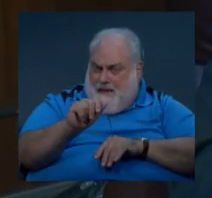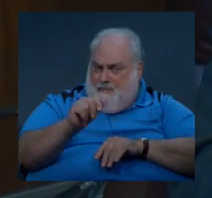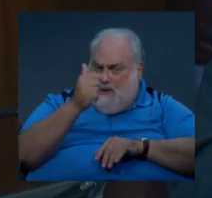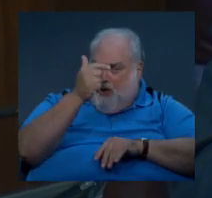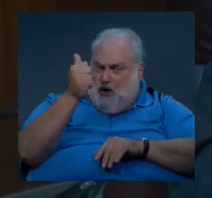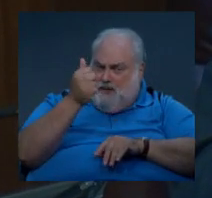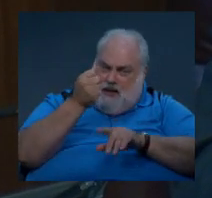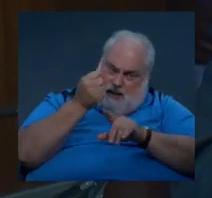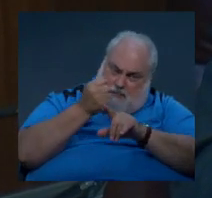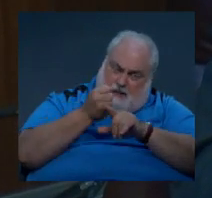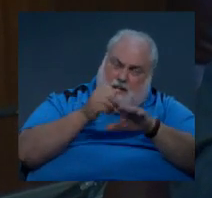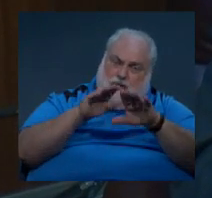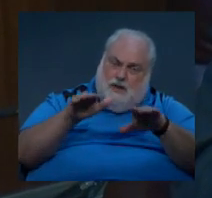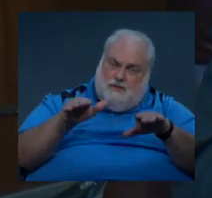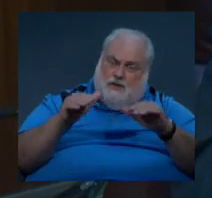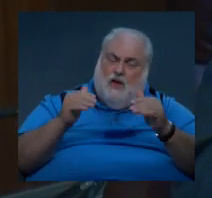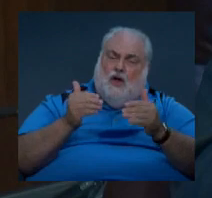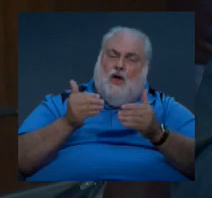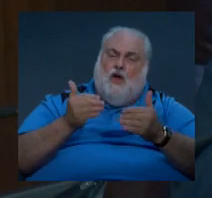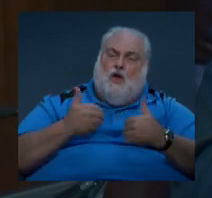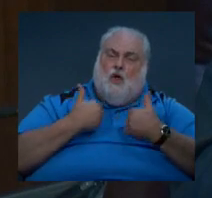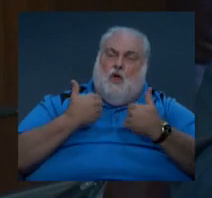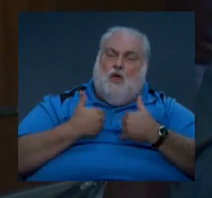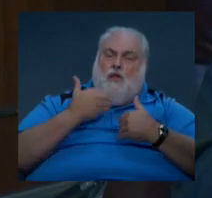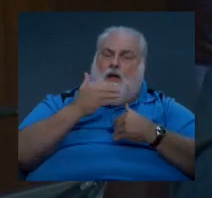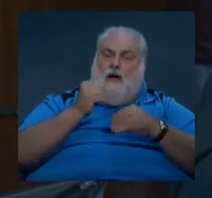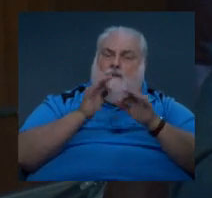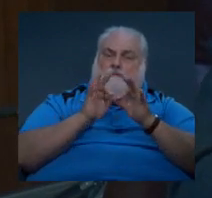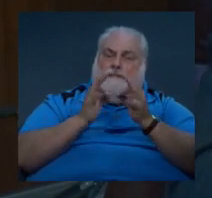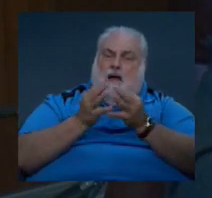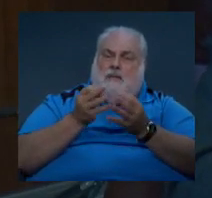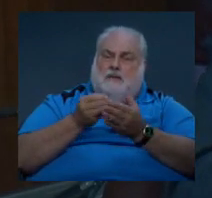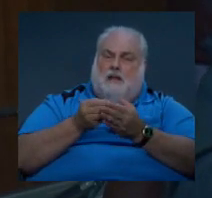impact on our children, youth, and families budget. Or